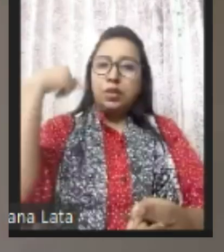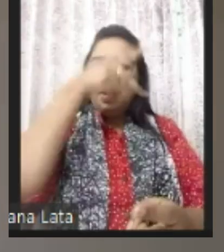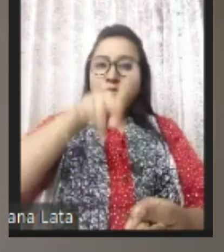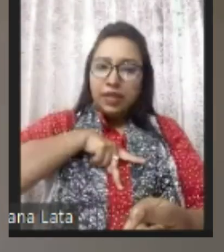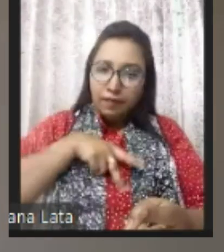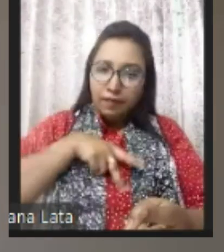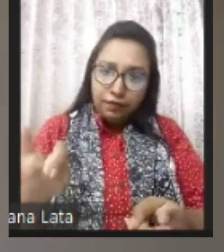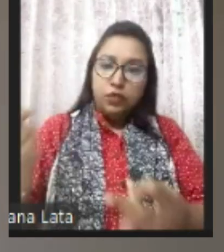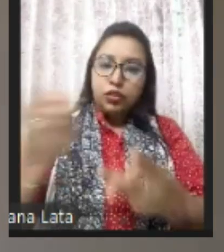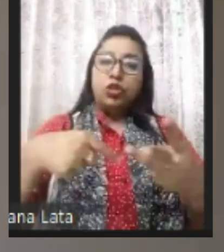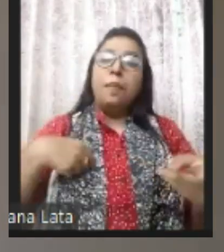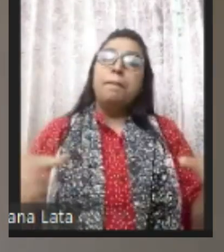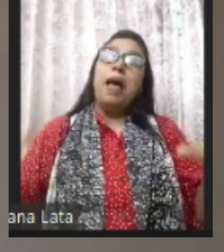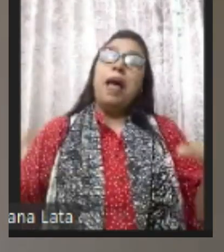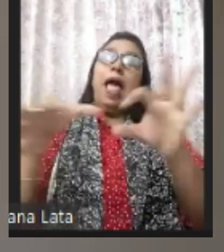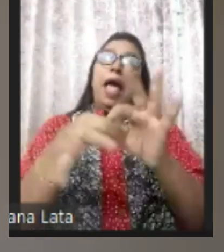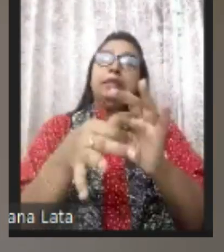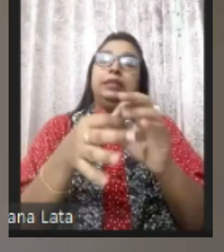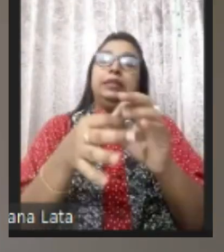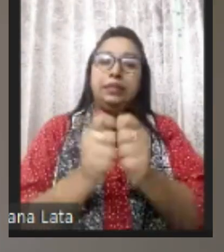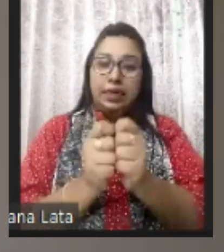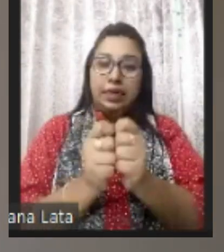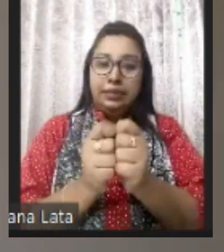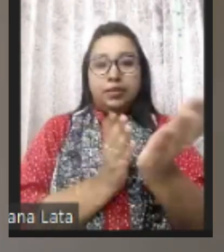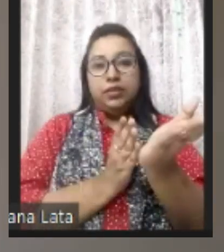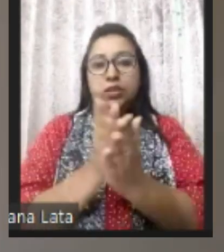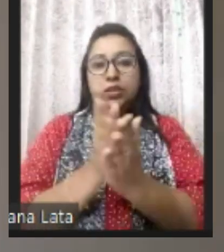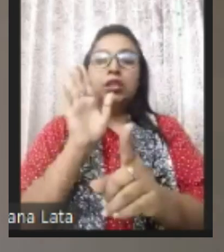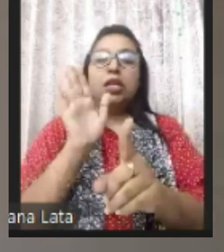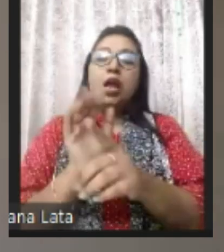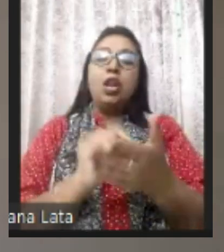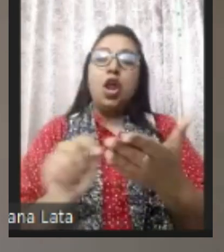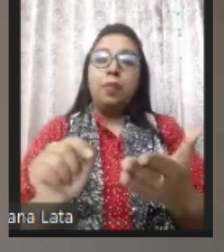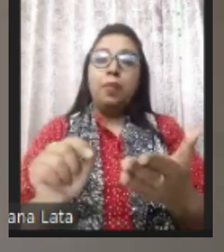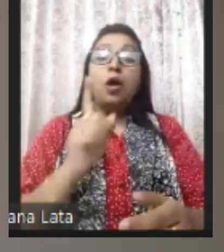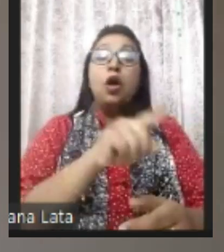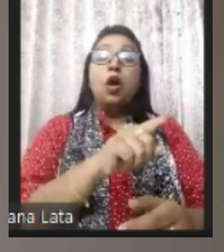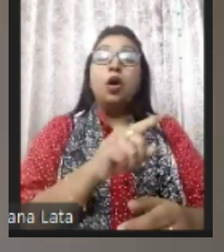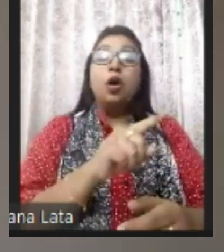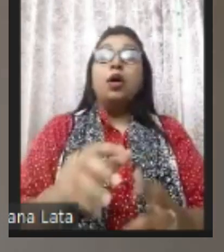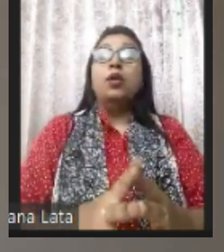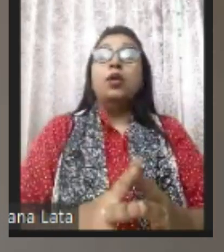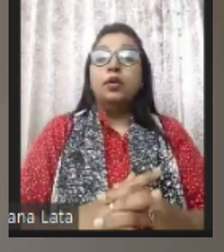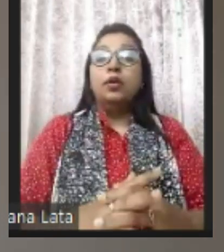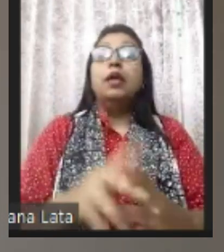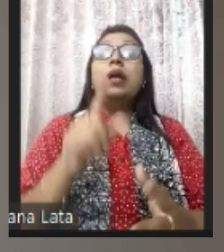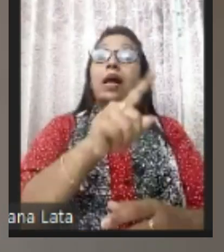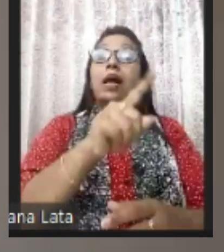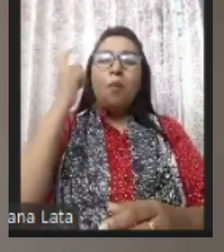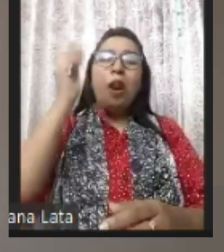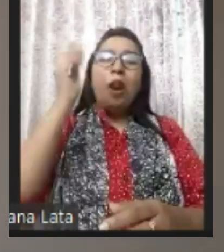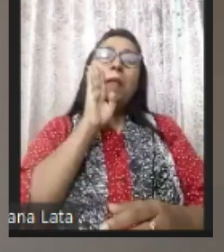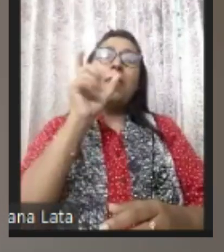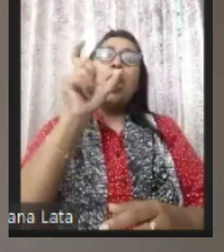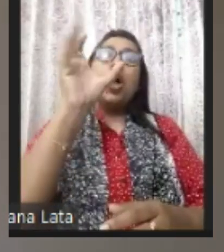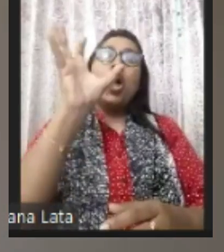an agency saying, we will fix this, we will do it for persons with disability. It's a matter